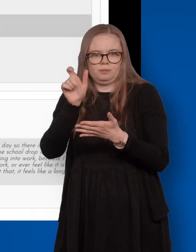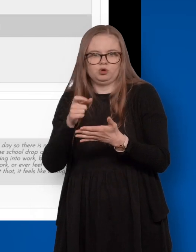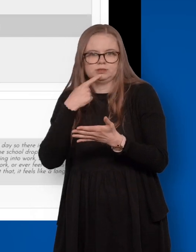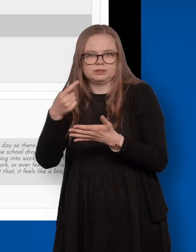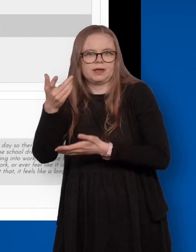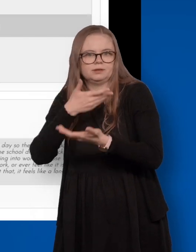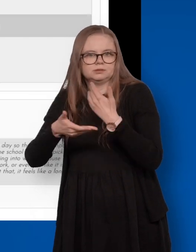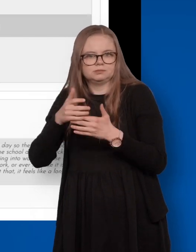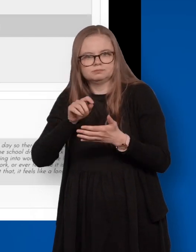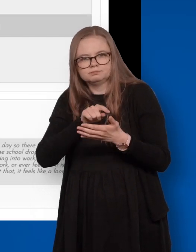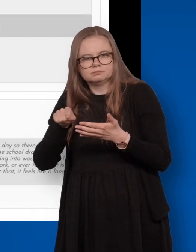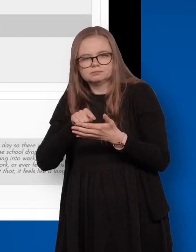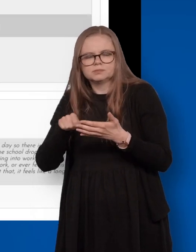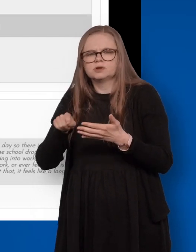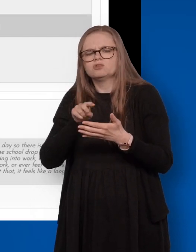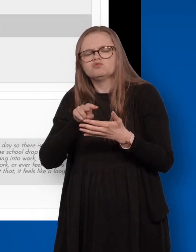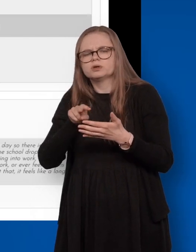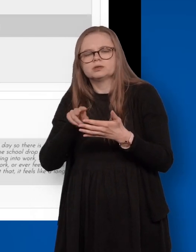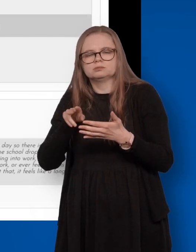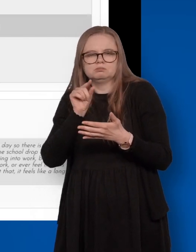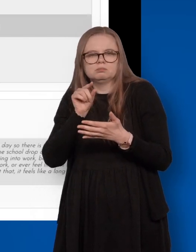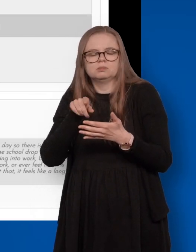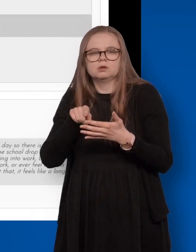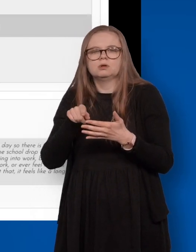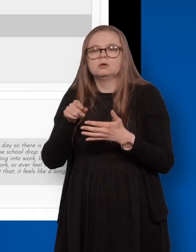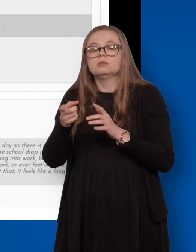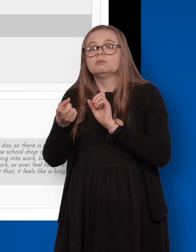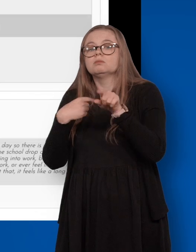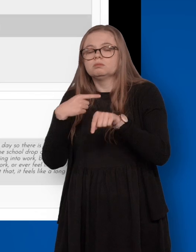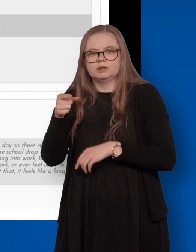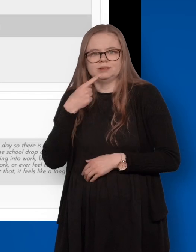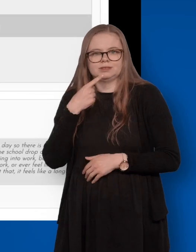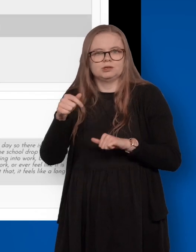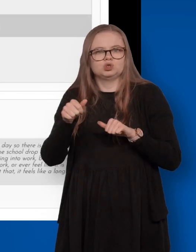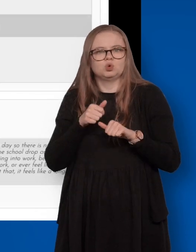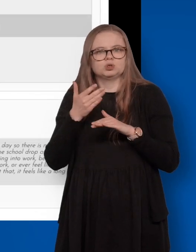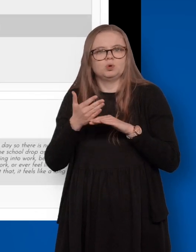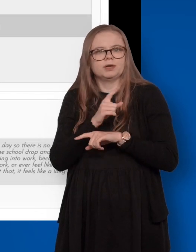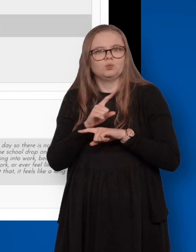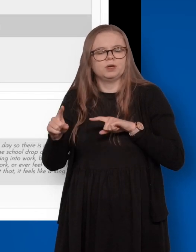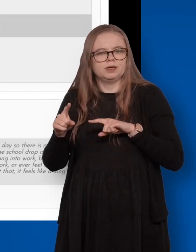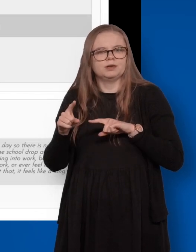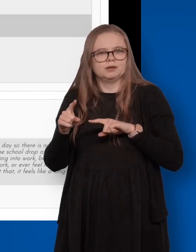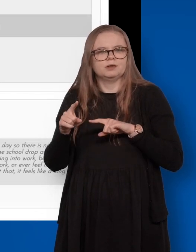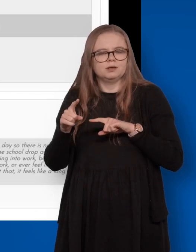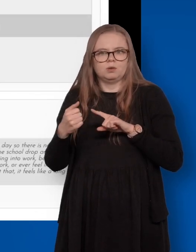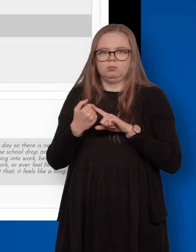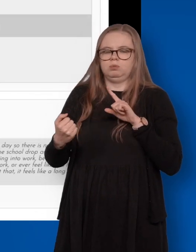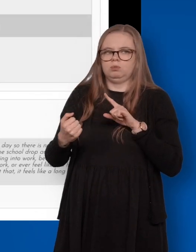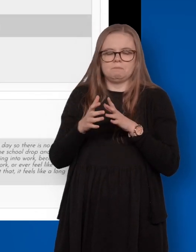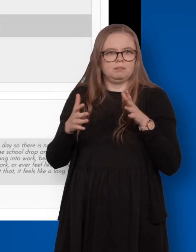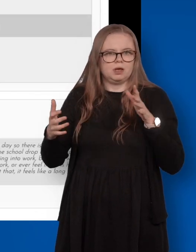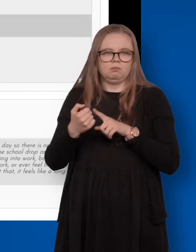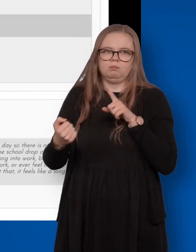data. I'll just read the first couple of lines. The respondent has said, the shorter working week has